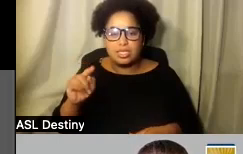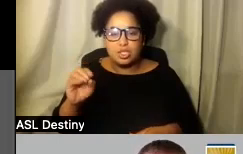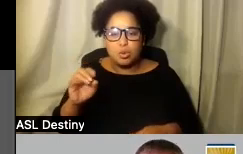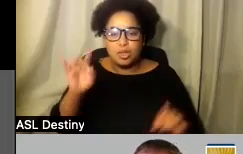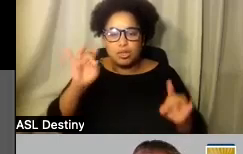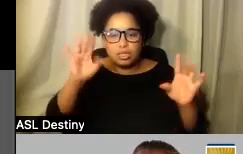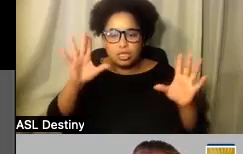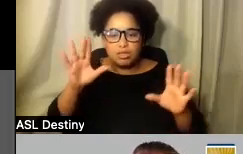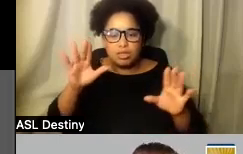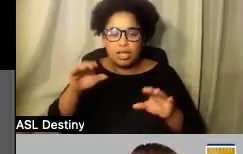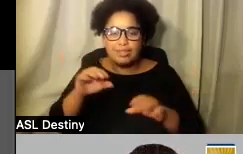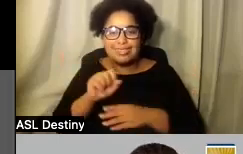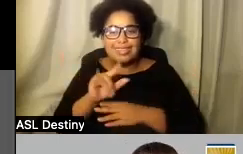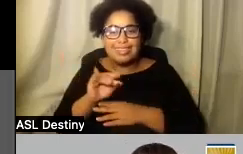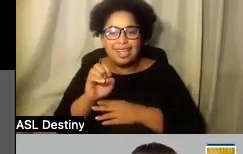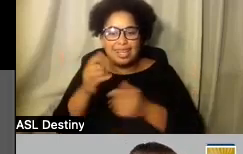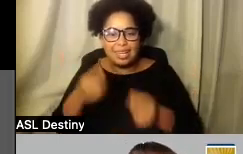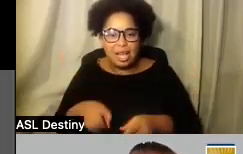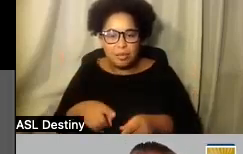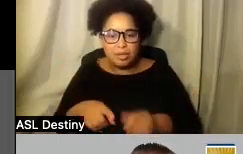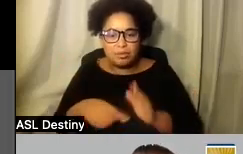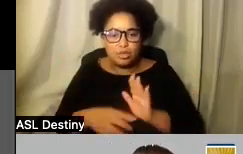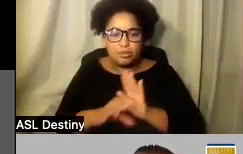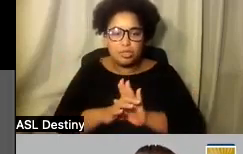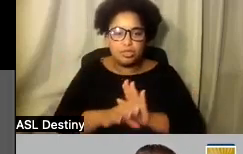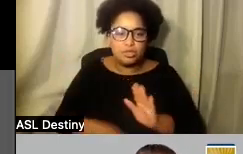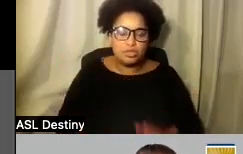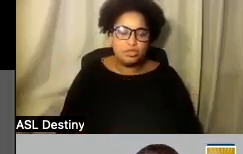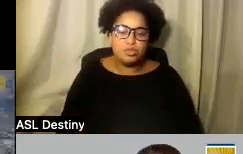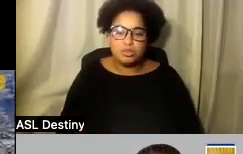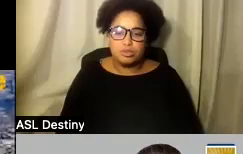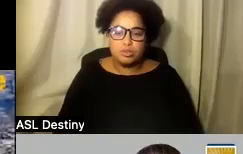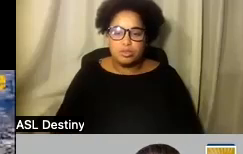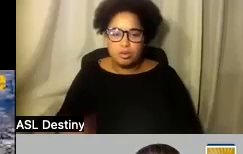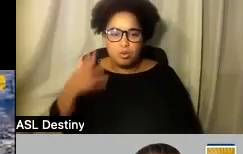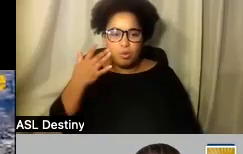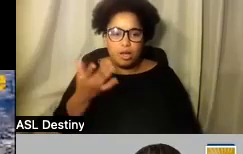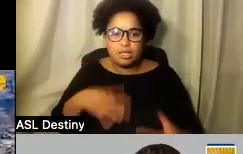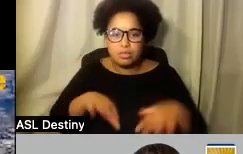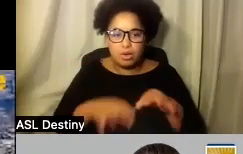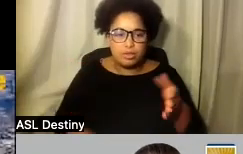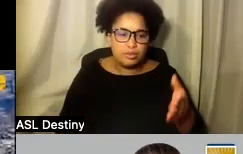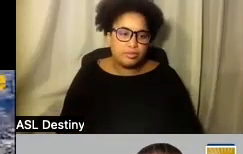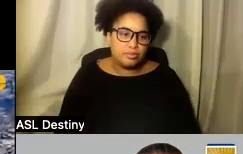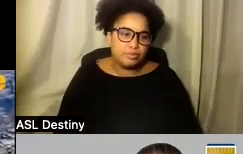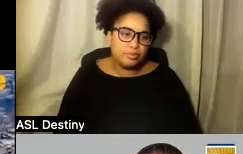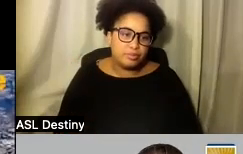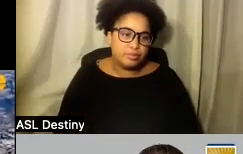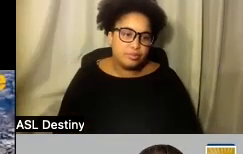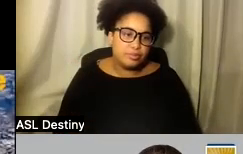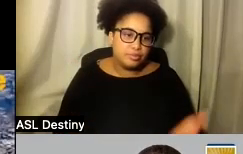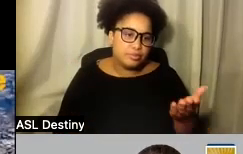devastating slide that occurred. I'm going to show some images here of why these are so important, why this stuff is so